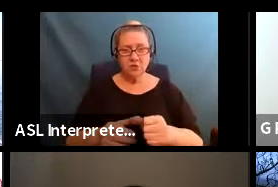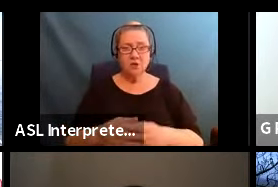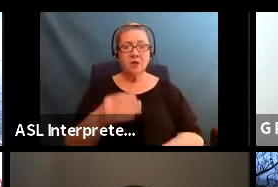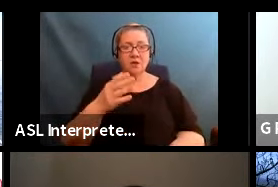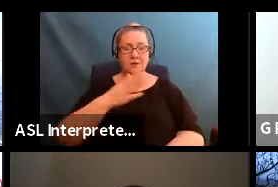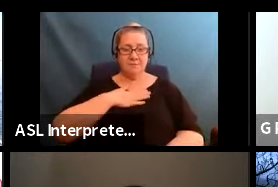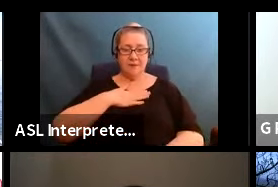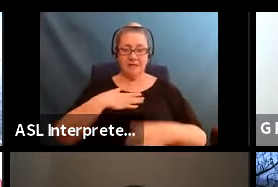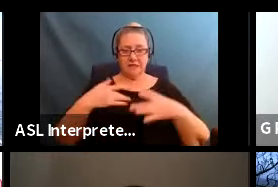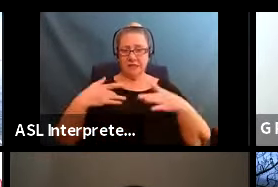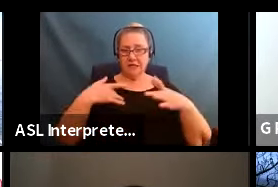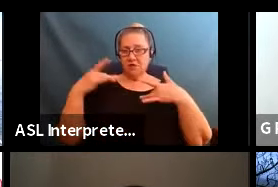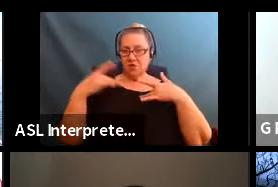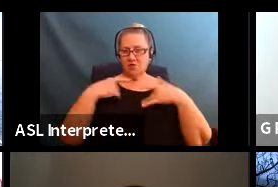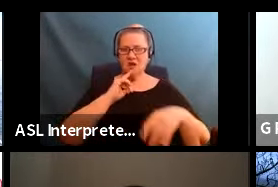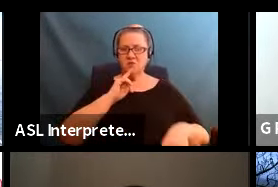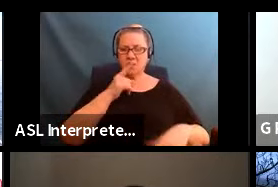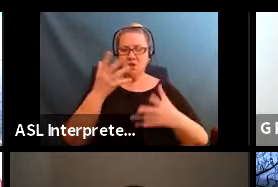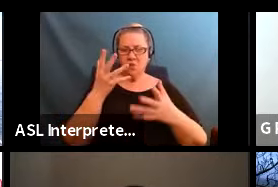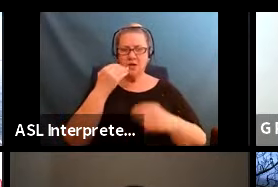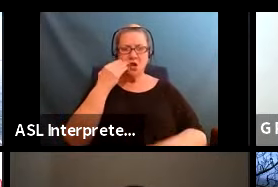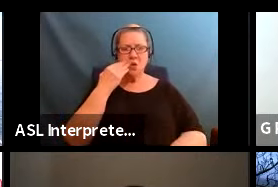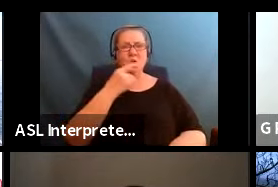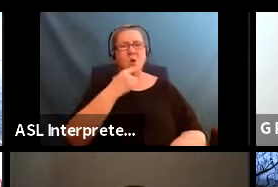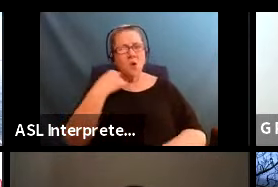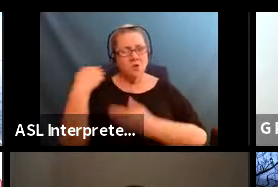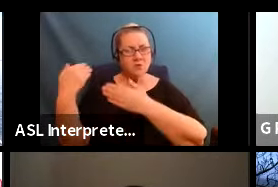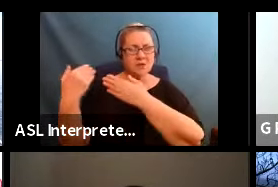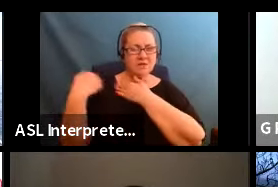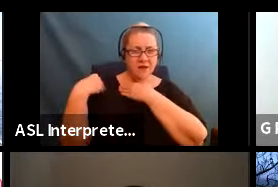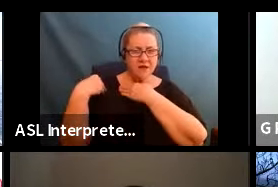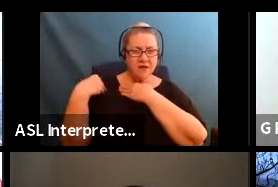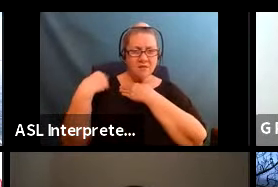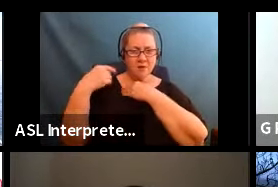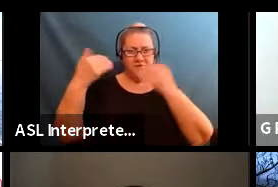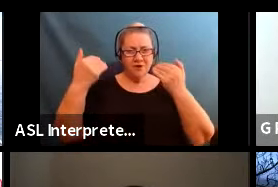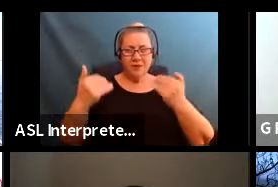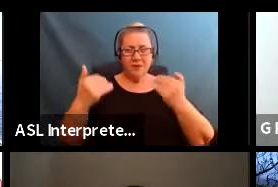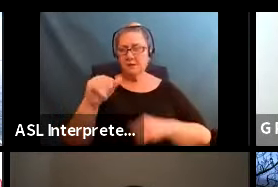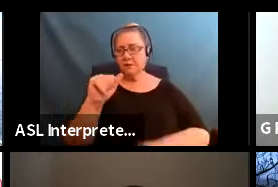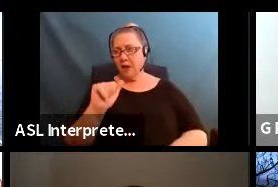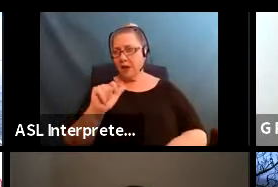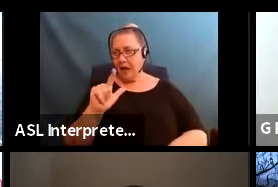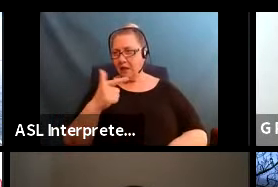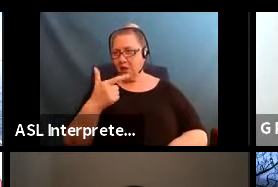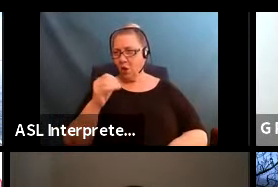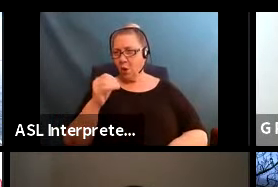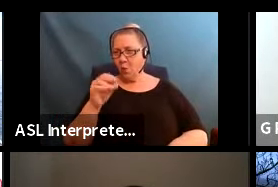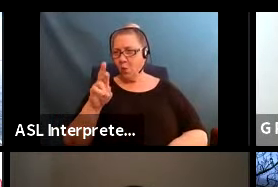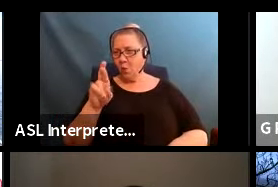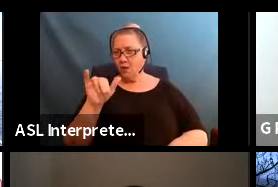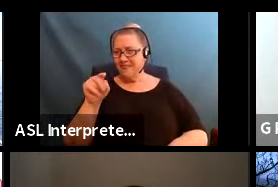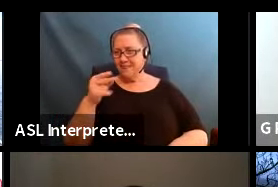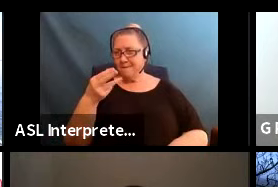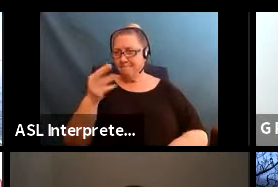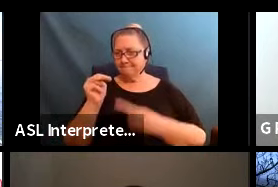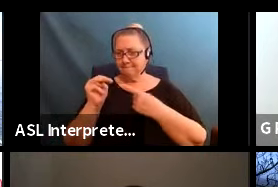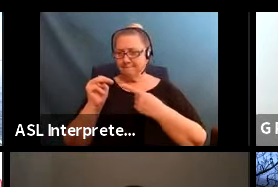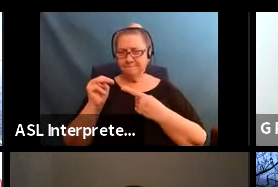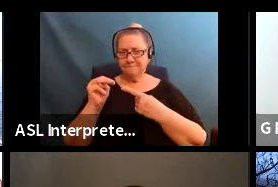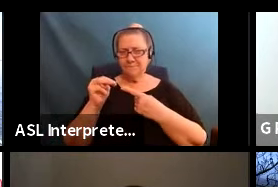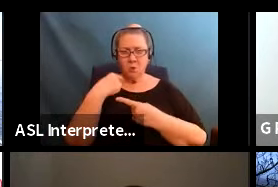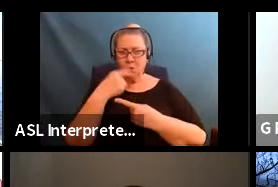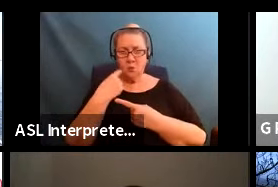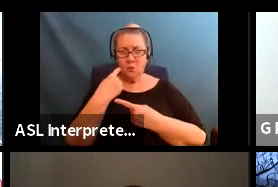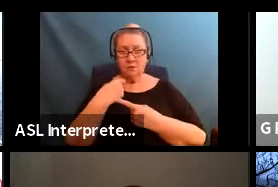I really want to know who's responsible for this algorithm. And I say that because